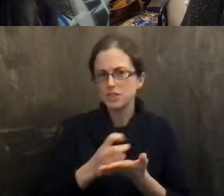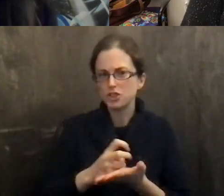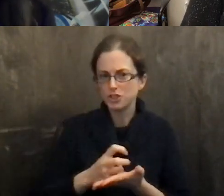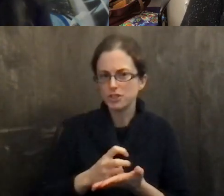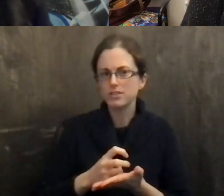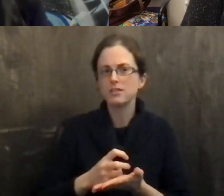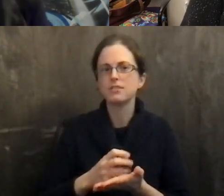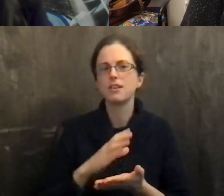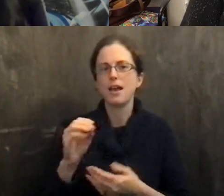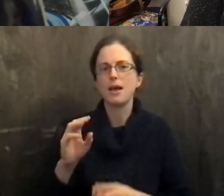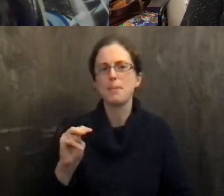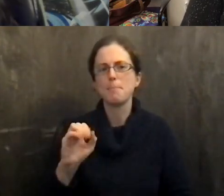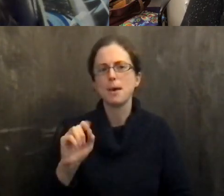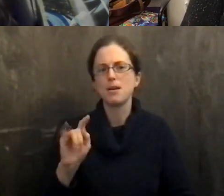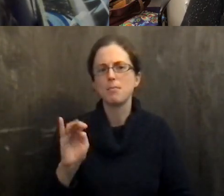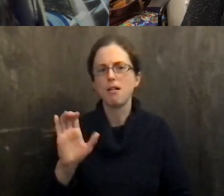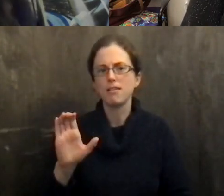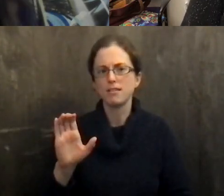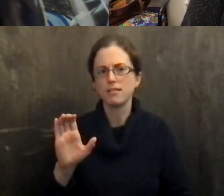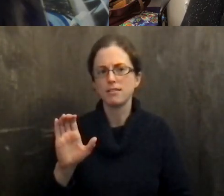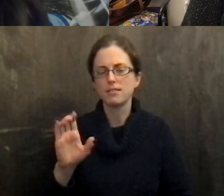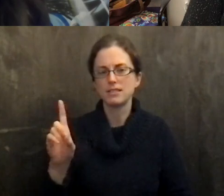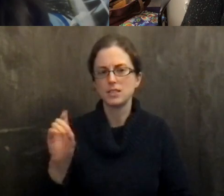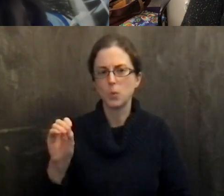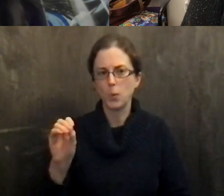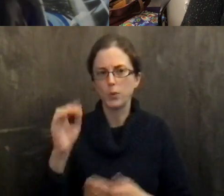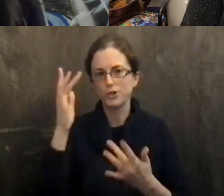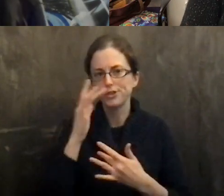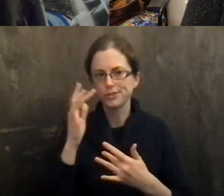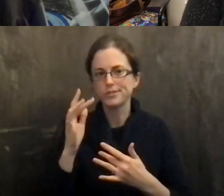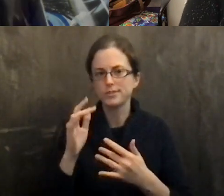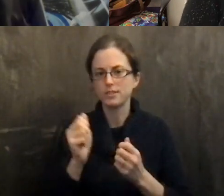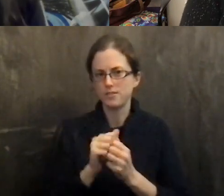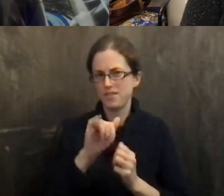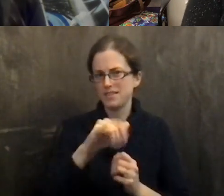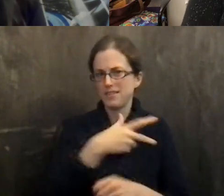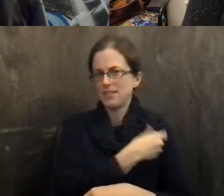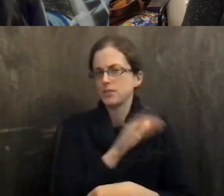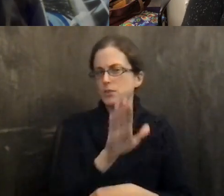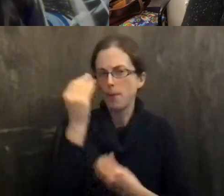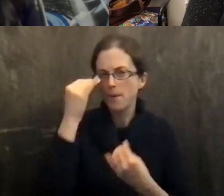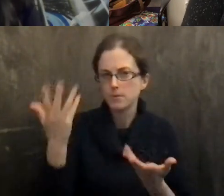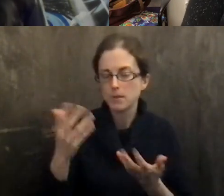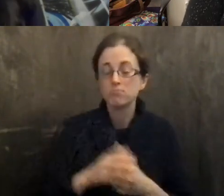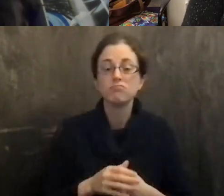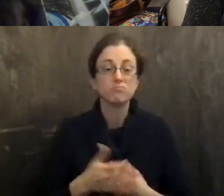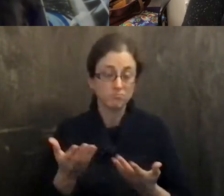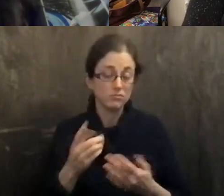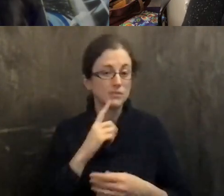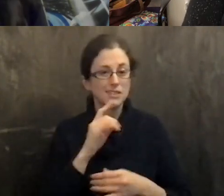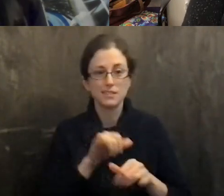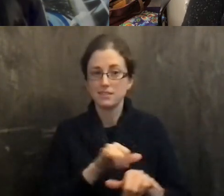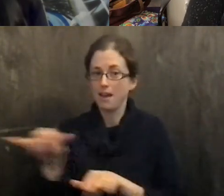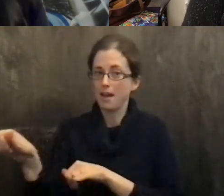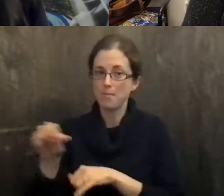Yeah, the same as every other vaccine. So I have some of my patients who